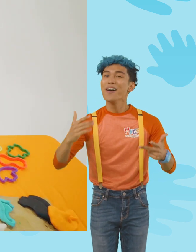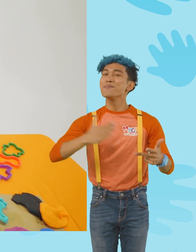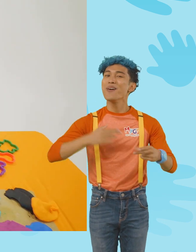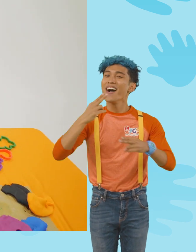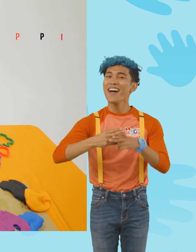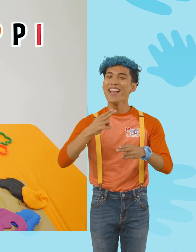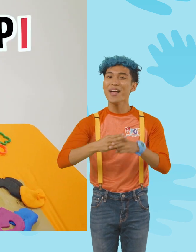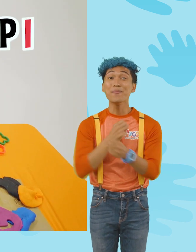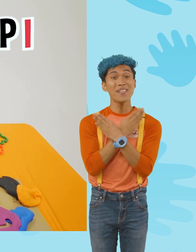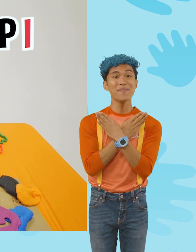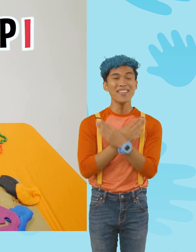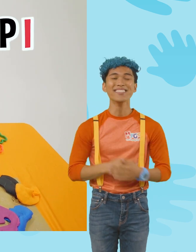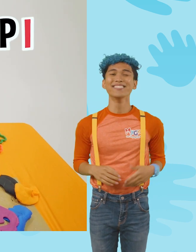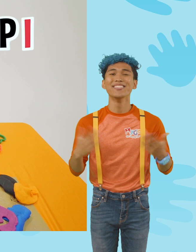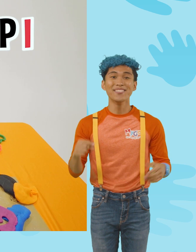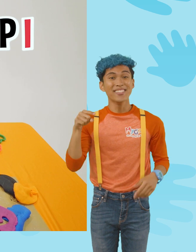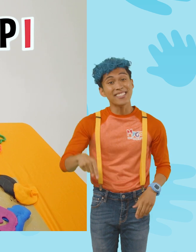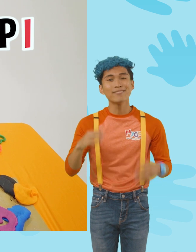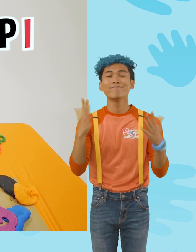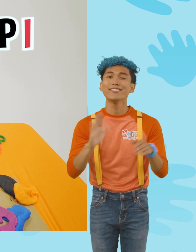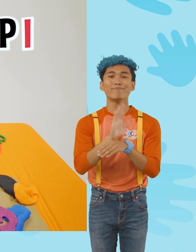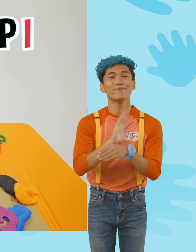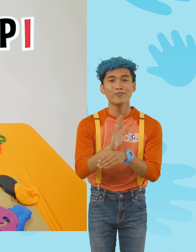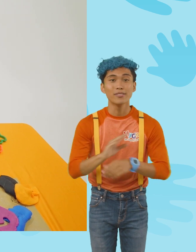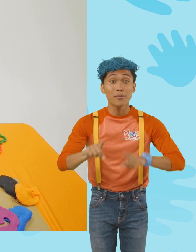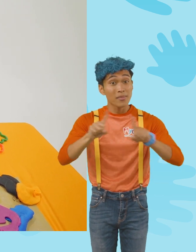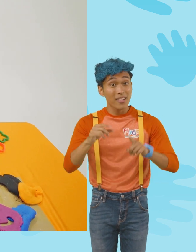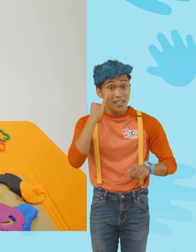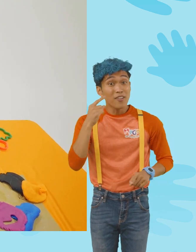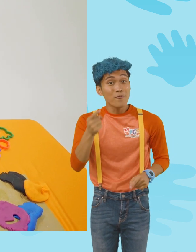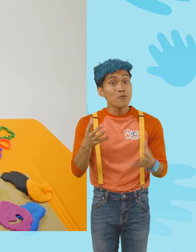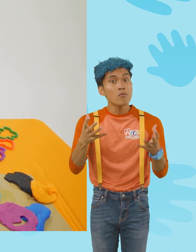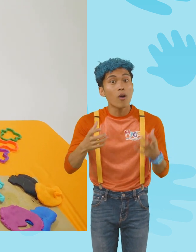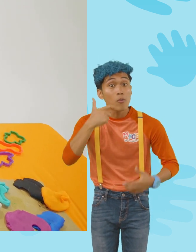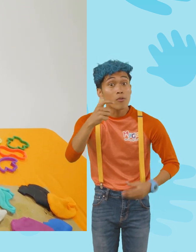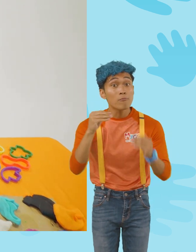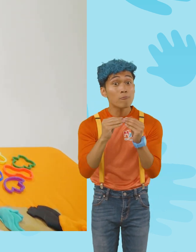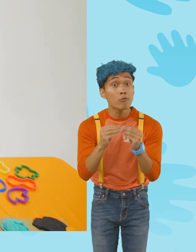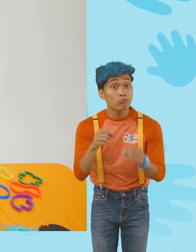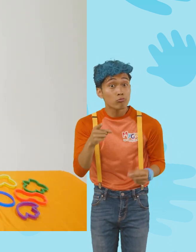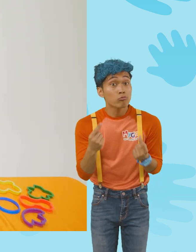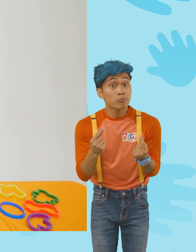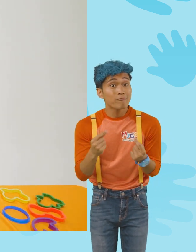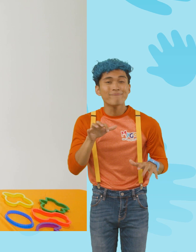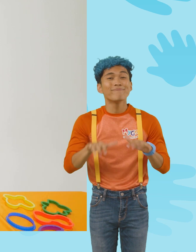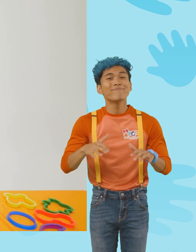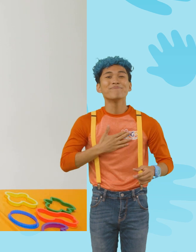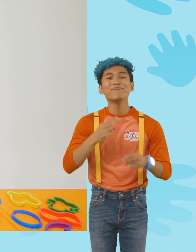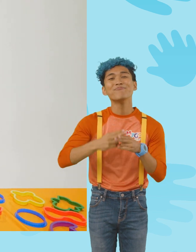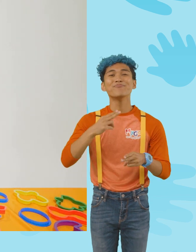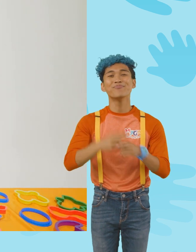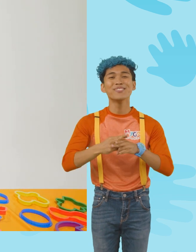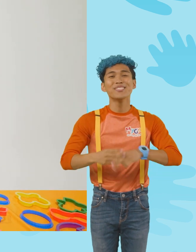And my name, Blippi. Well, this is the end of this video, but if you you want to watch more of my videos, all you have to do